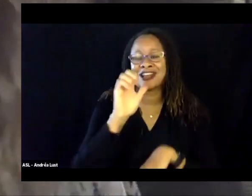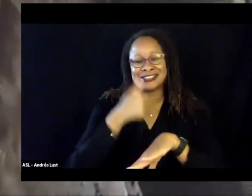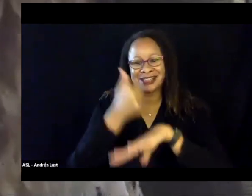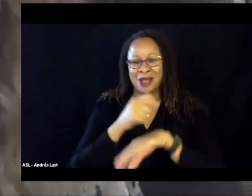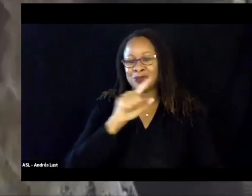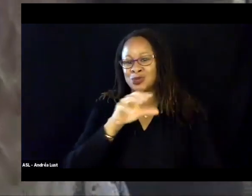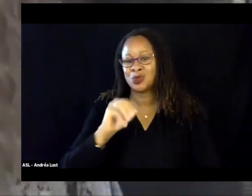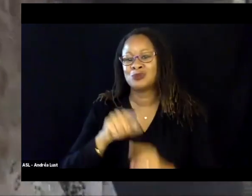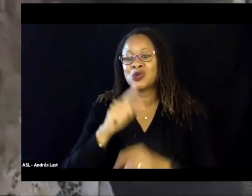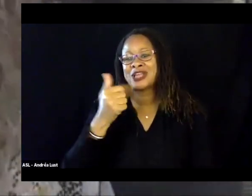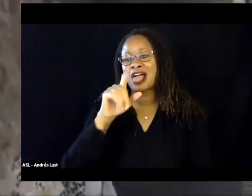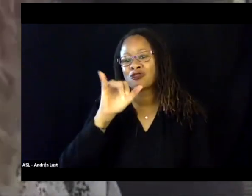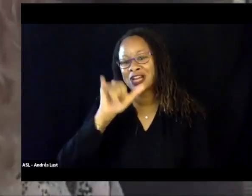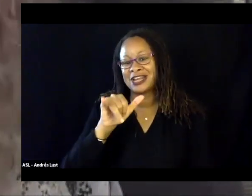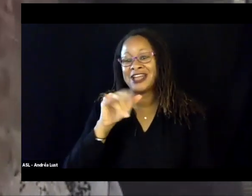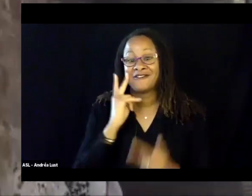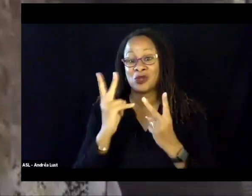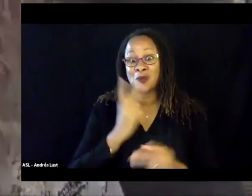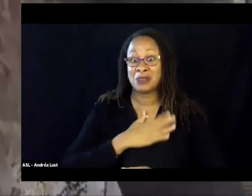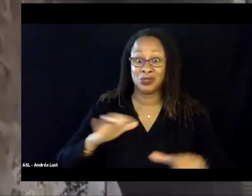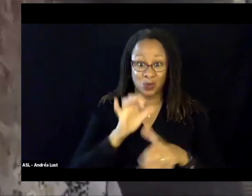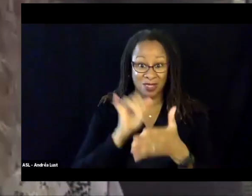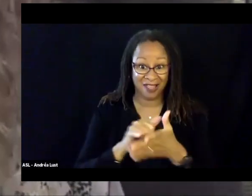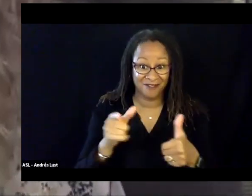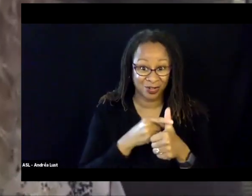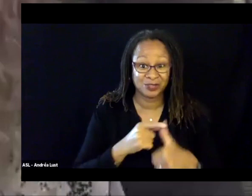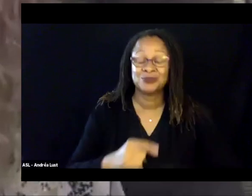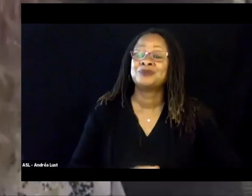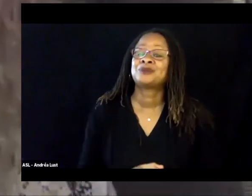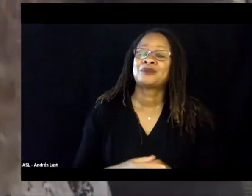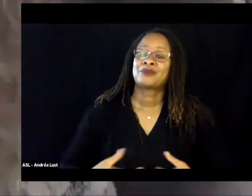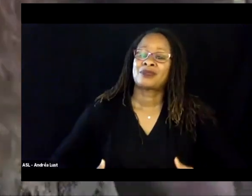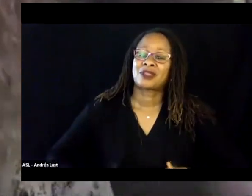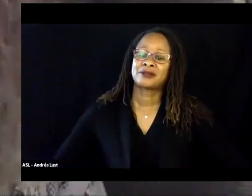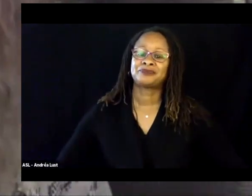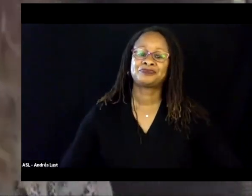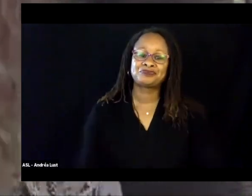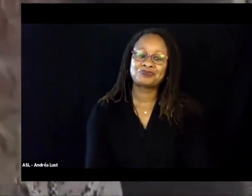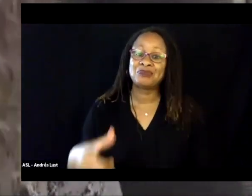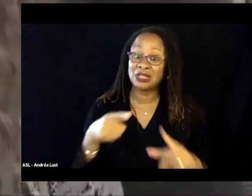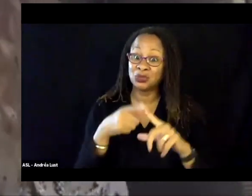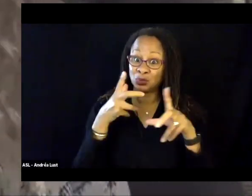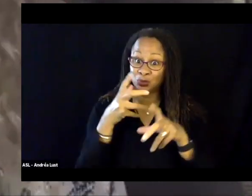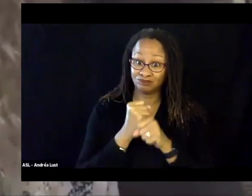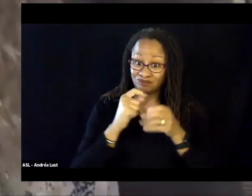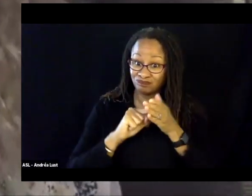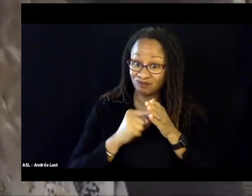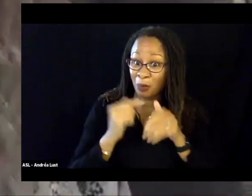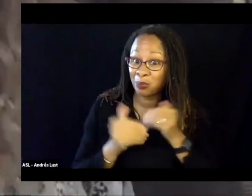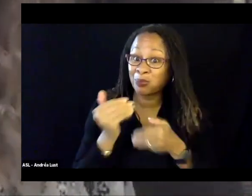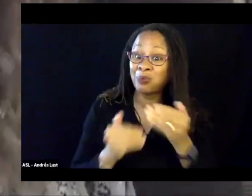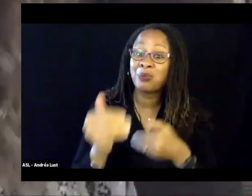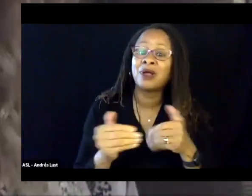Zoom to gallery view, so please do that. And to get started, I